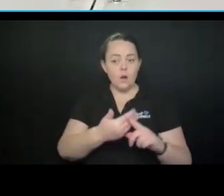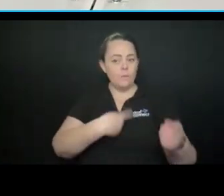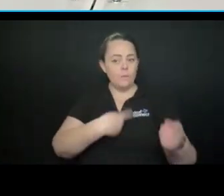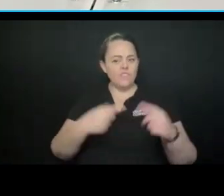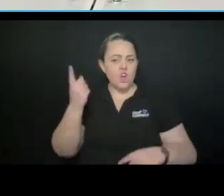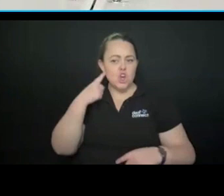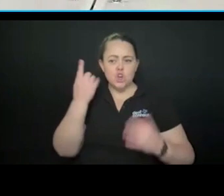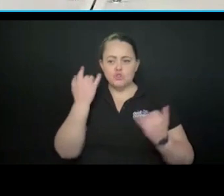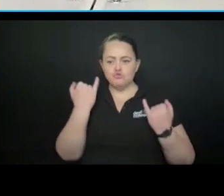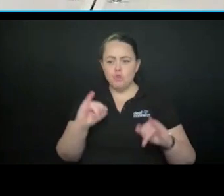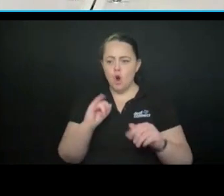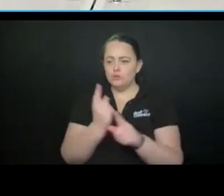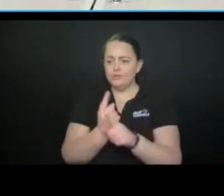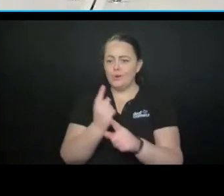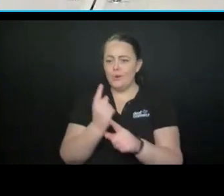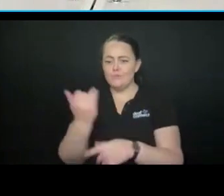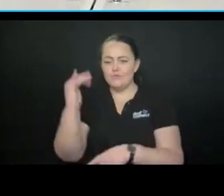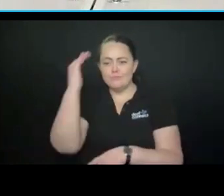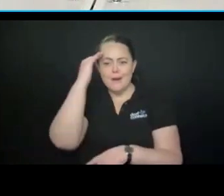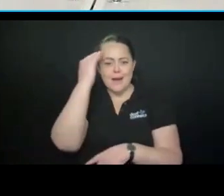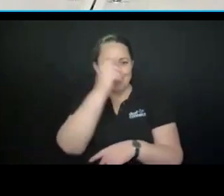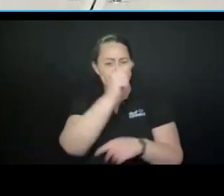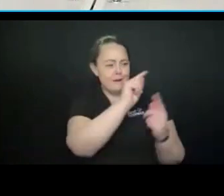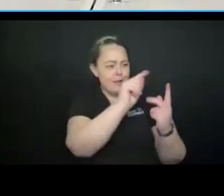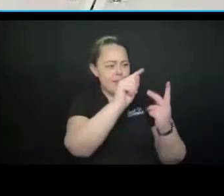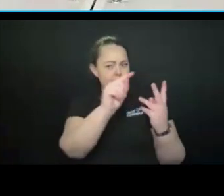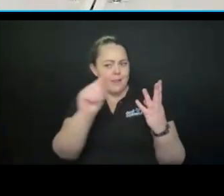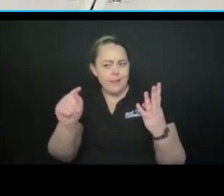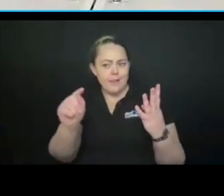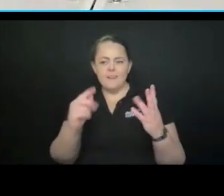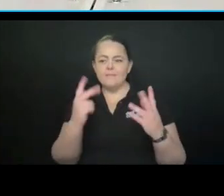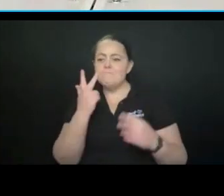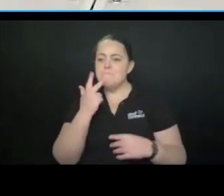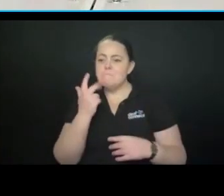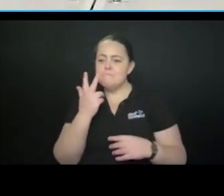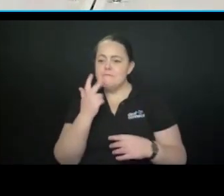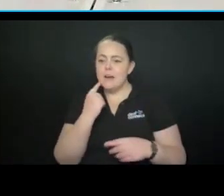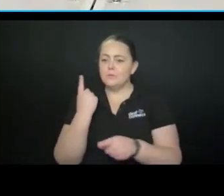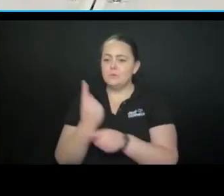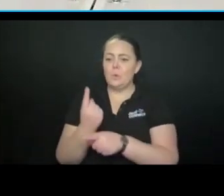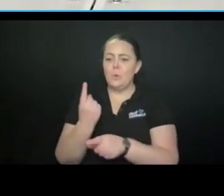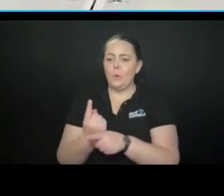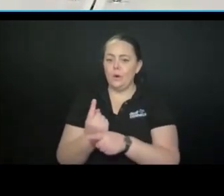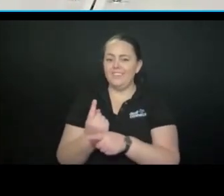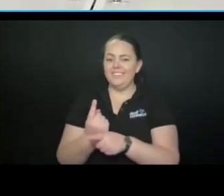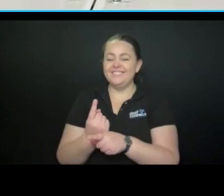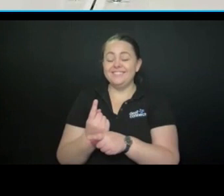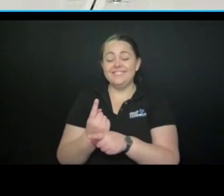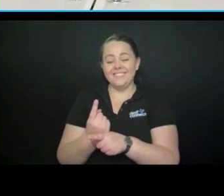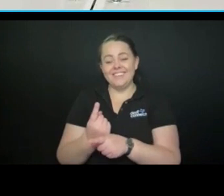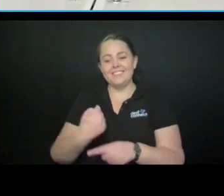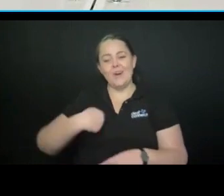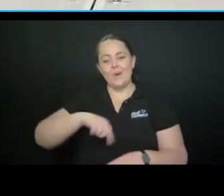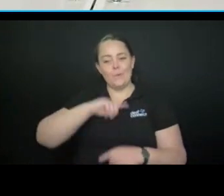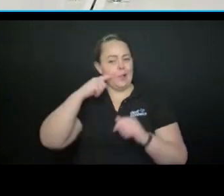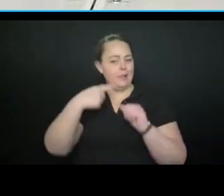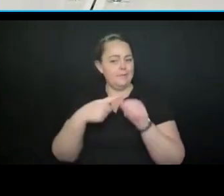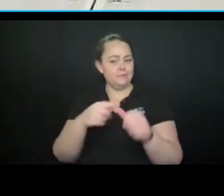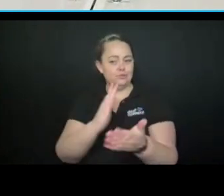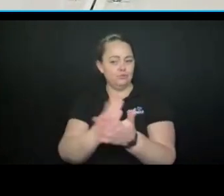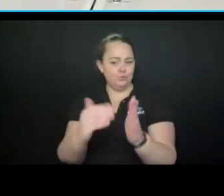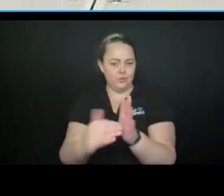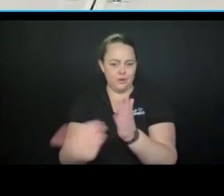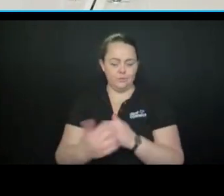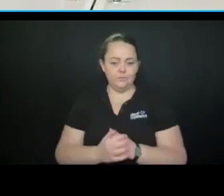of addressing it. So we might jump to the first one, which is myth number 1, that providers will